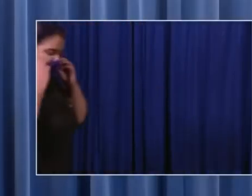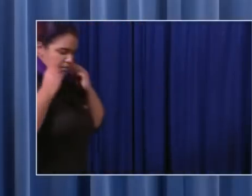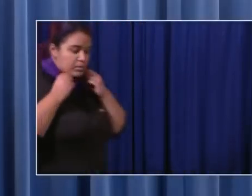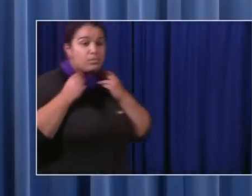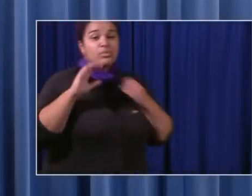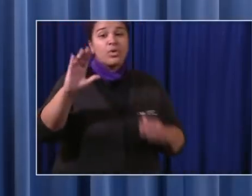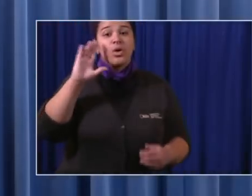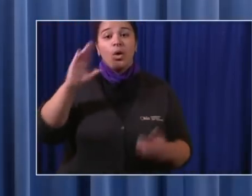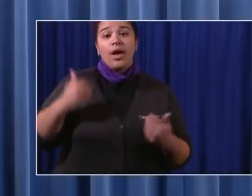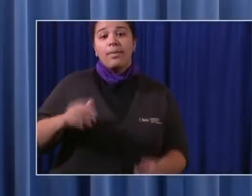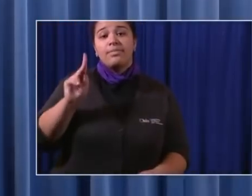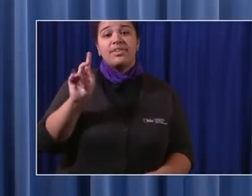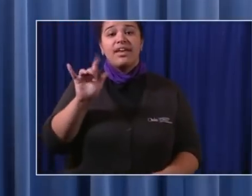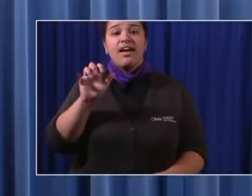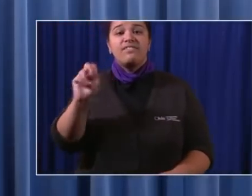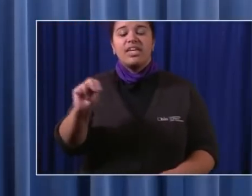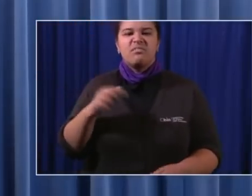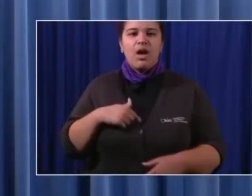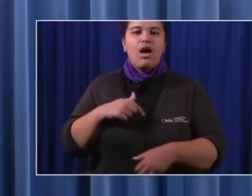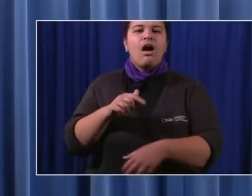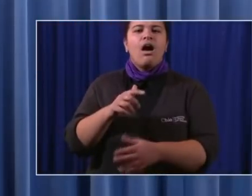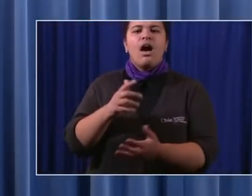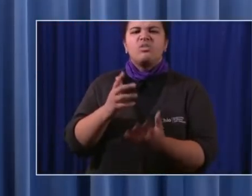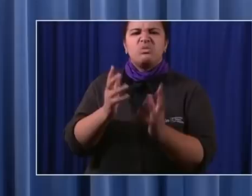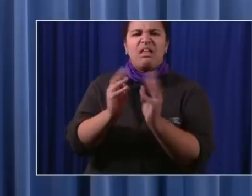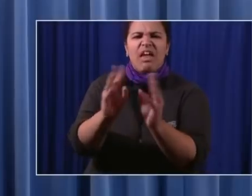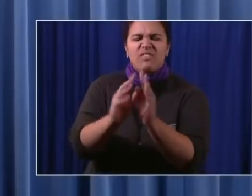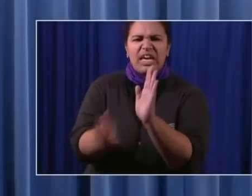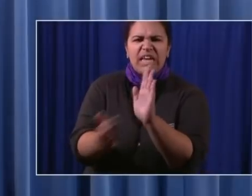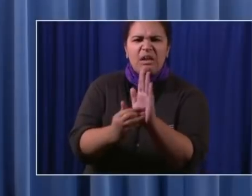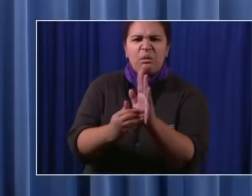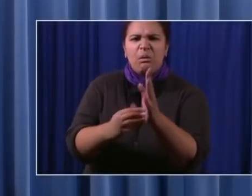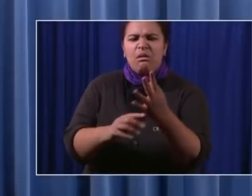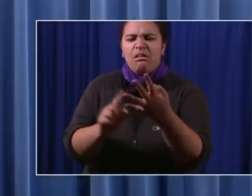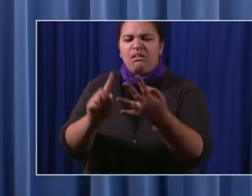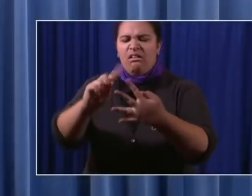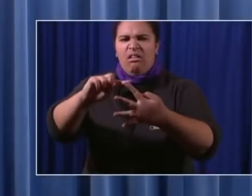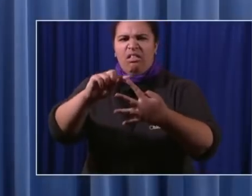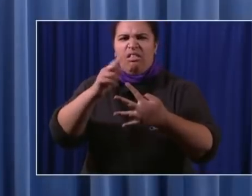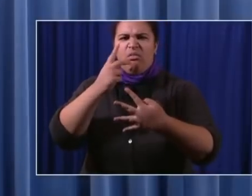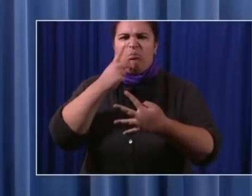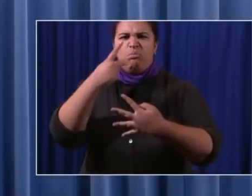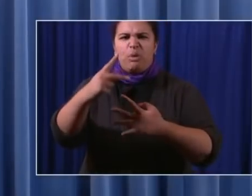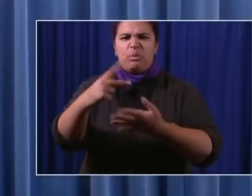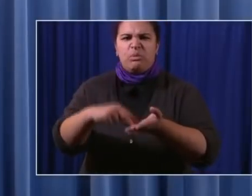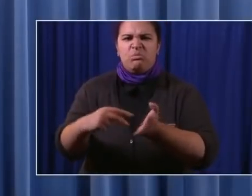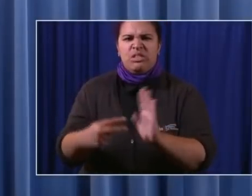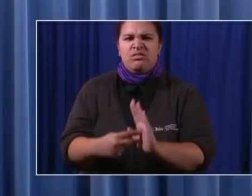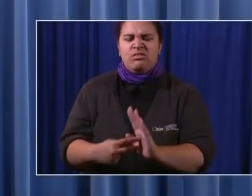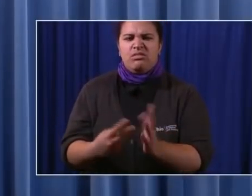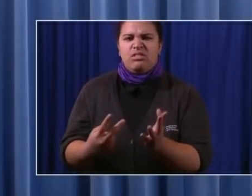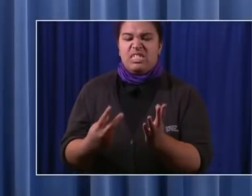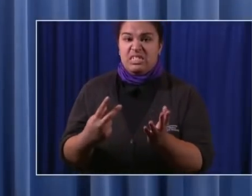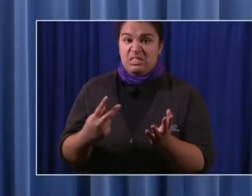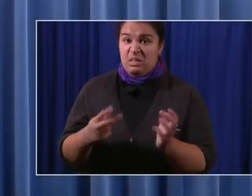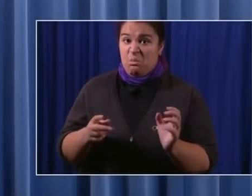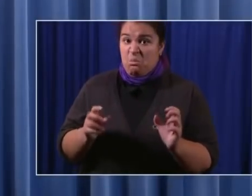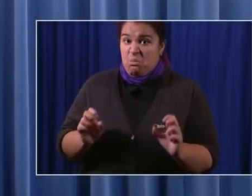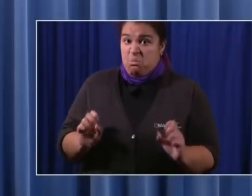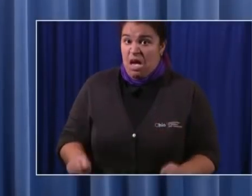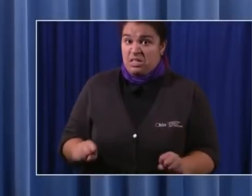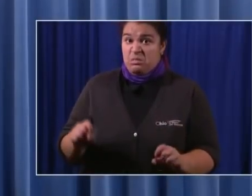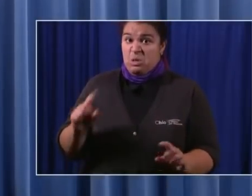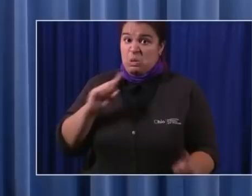like you just to clarify again what purple means. Does that mean a county could possibly shelter in place? Does that mean you